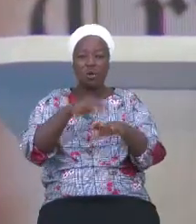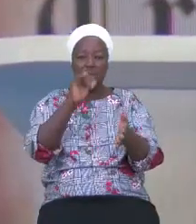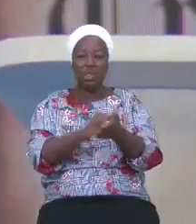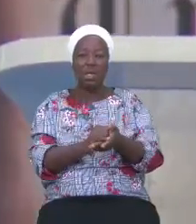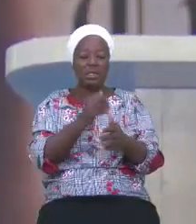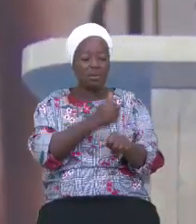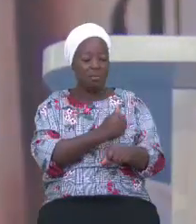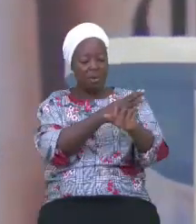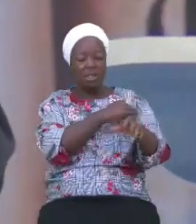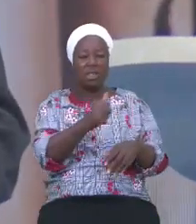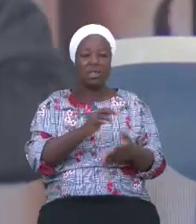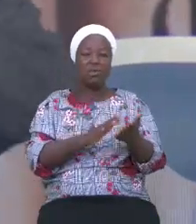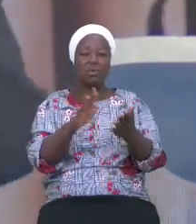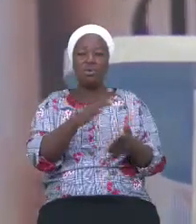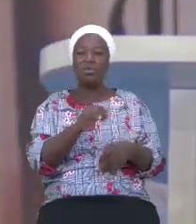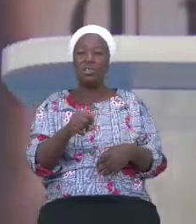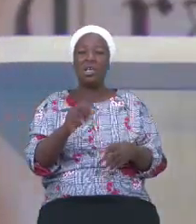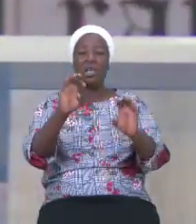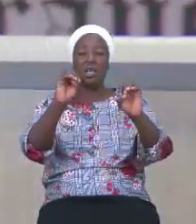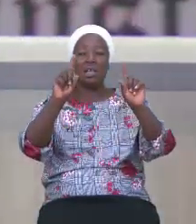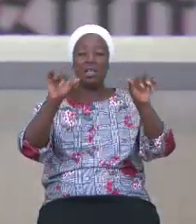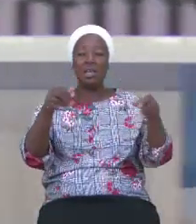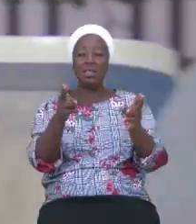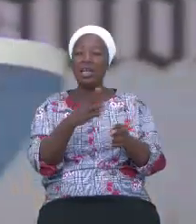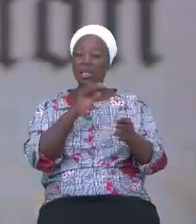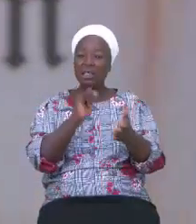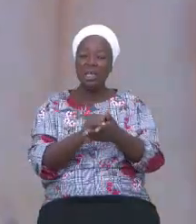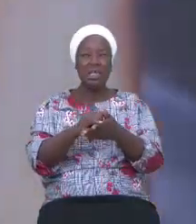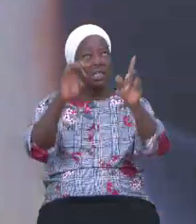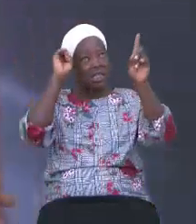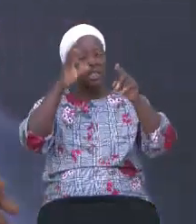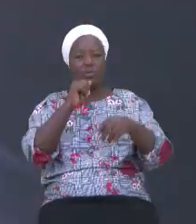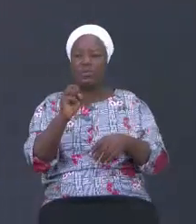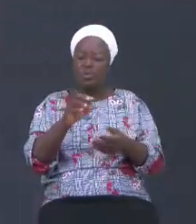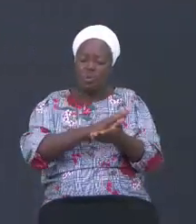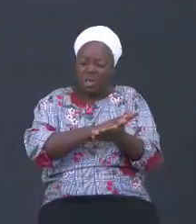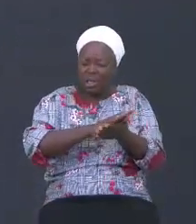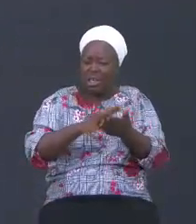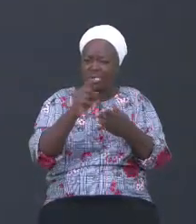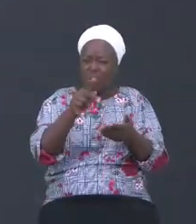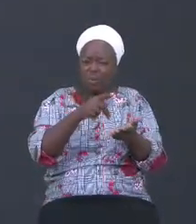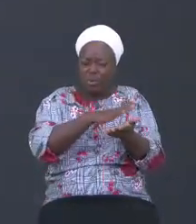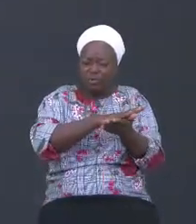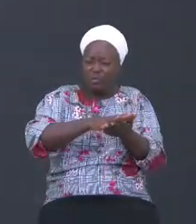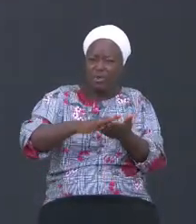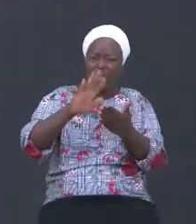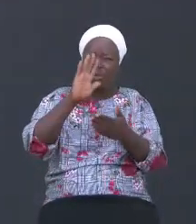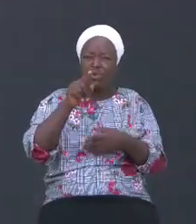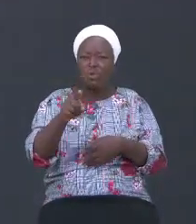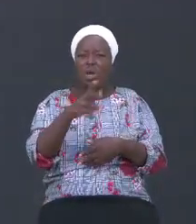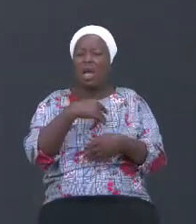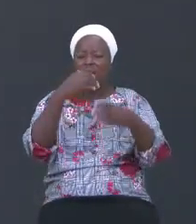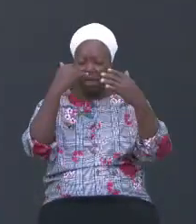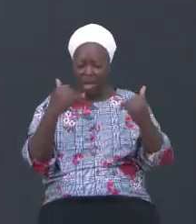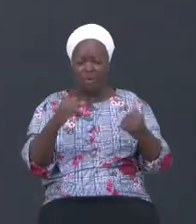a glorious Elijah, that he will so purge you, he will purify you. Now I